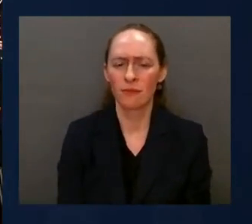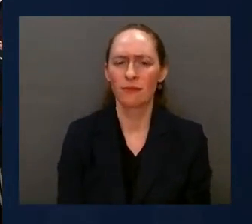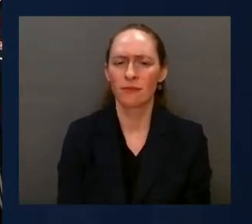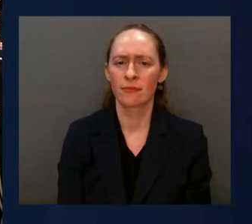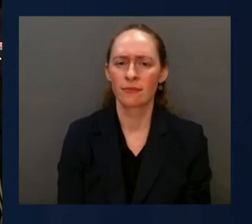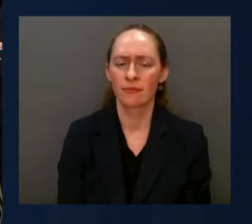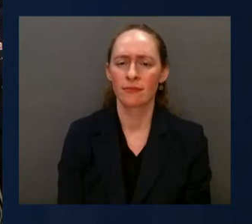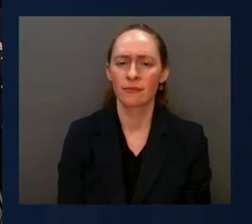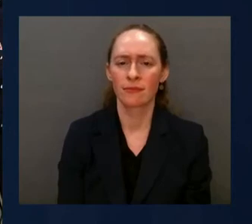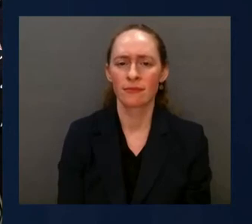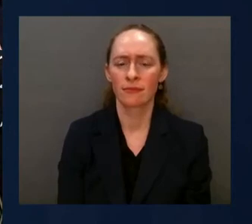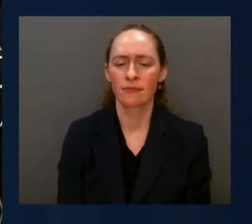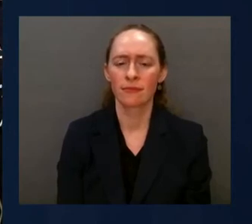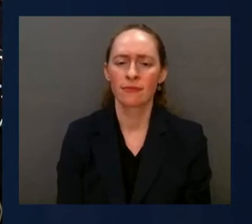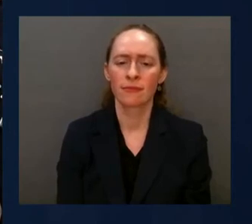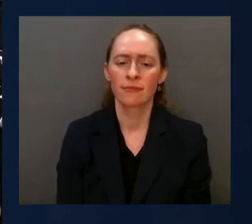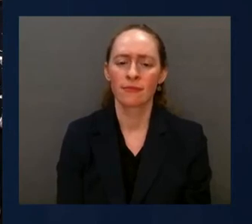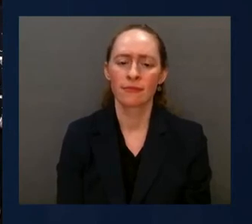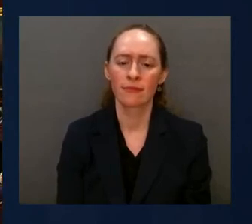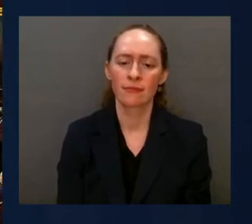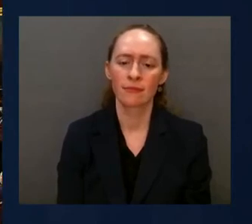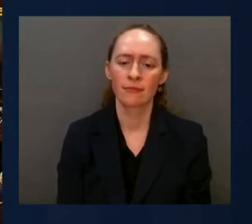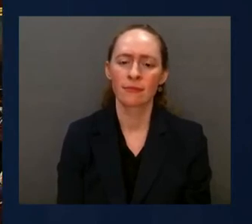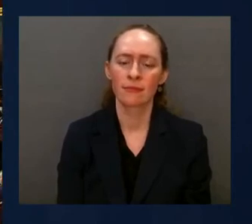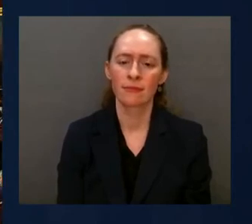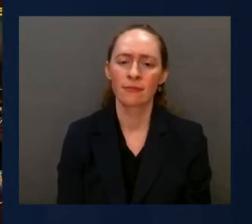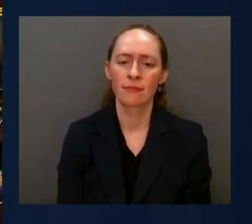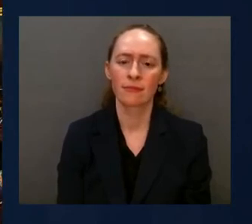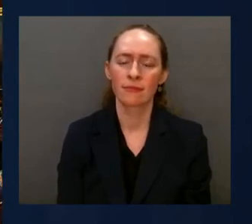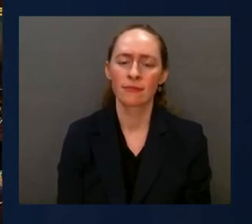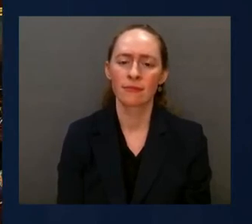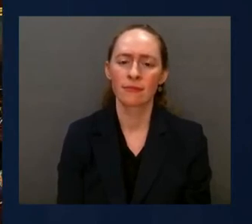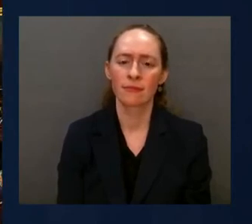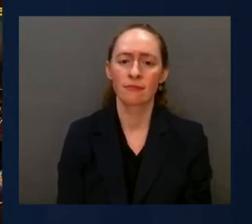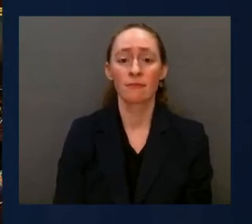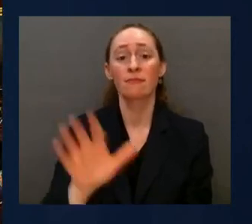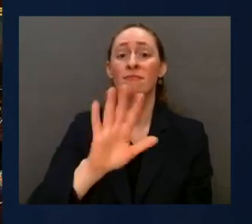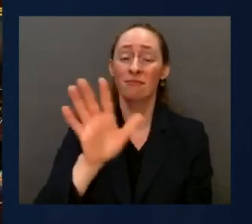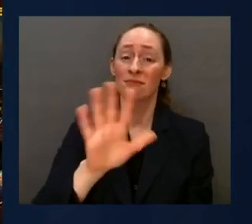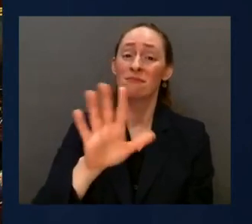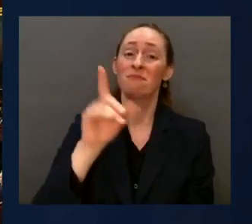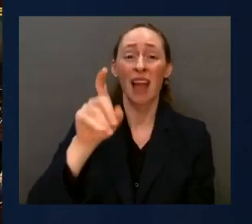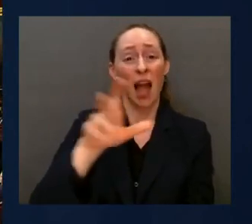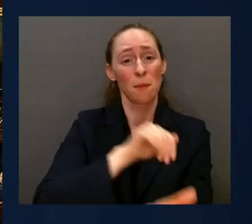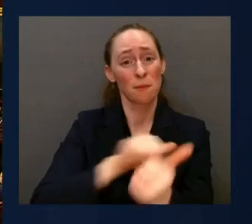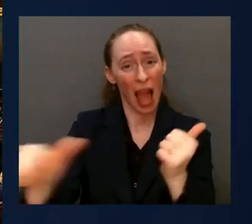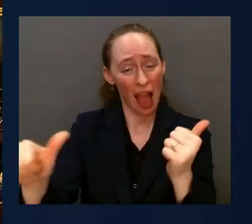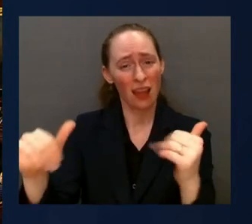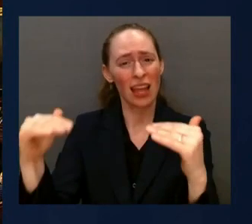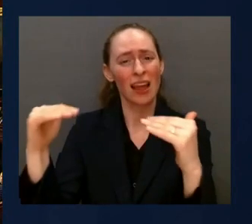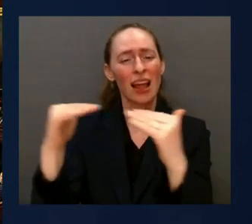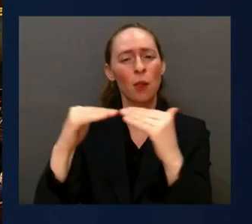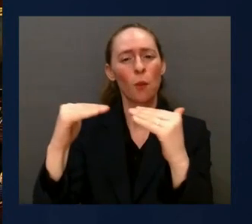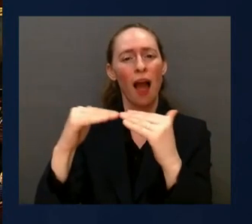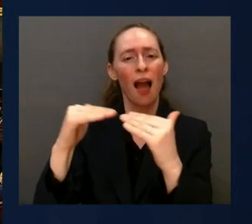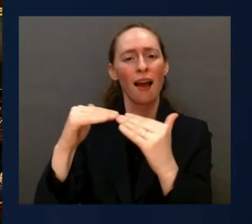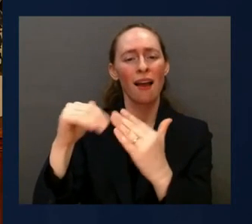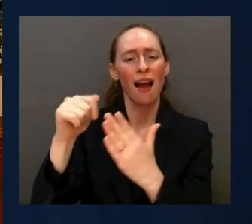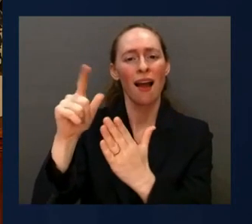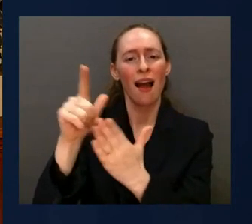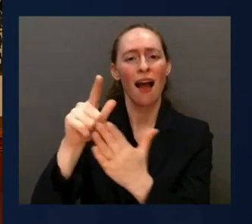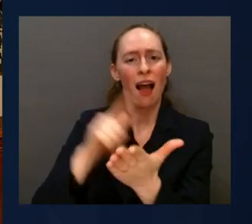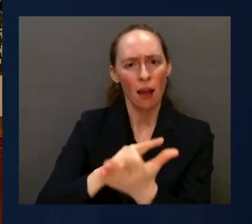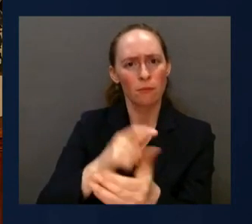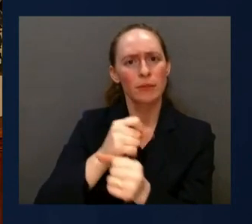let's also pass the Bipartisan Equality Act to ensure LGBTQ Americans, especially transgender young people, can live